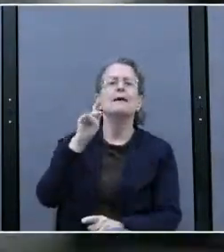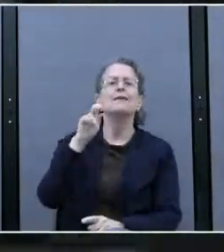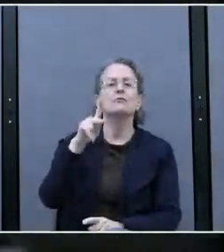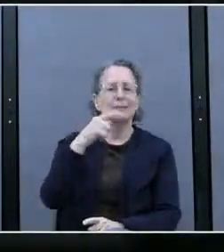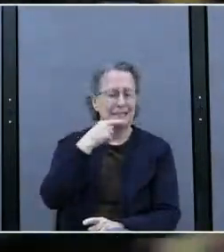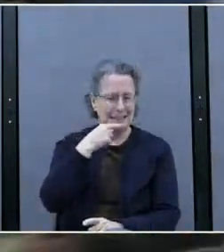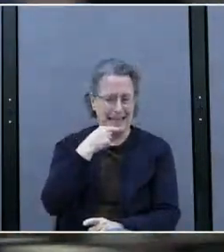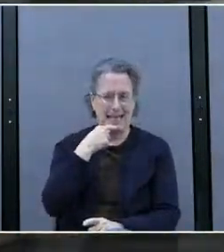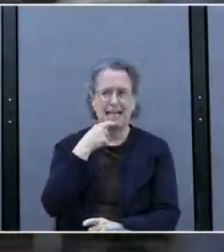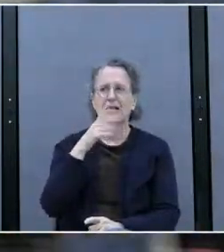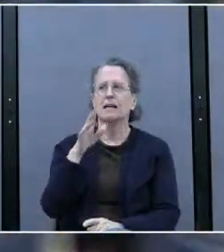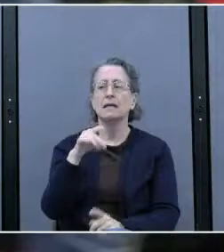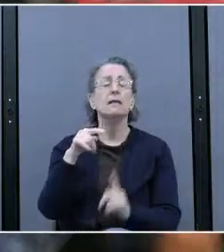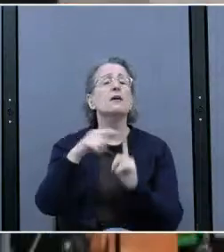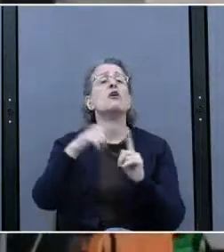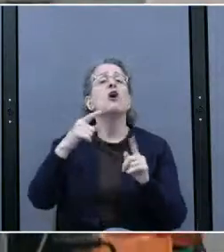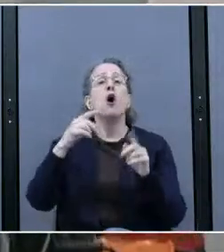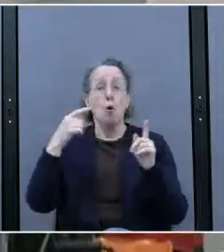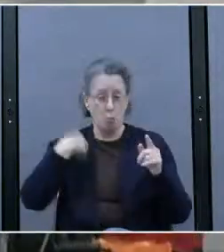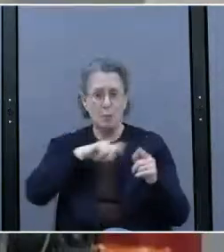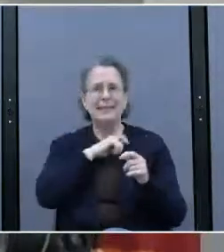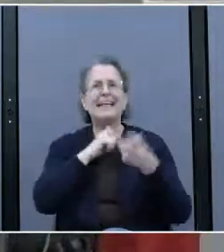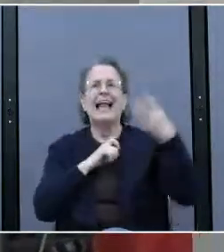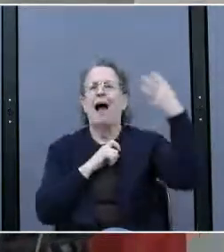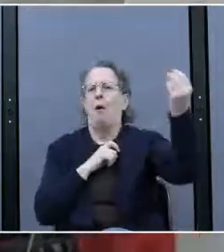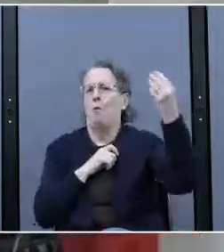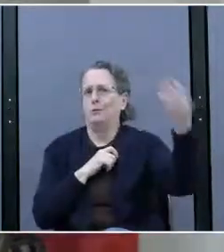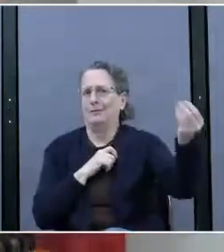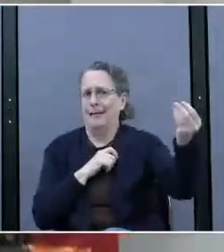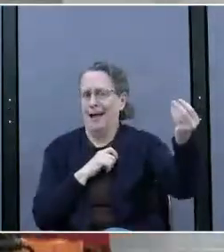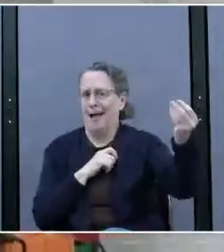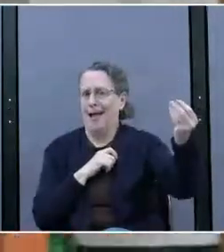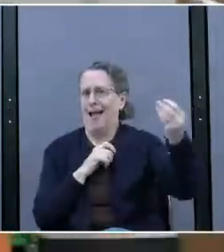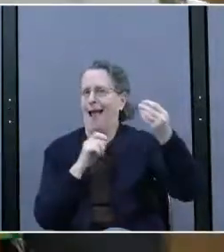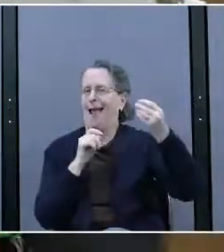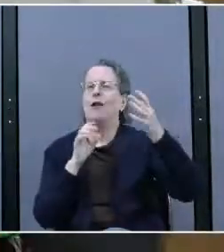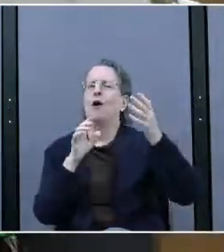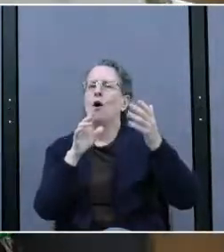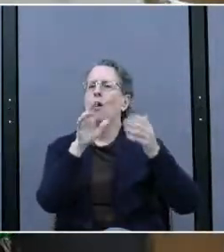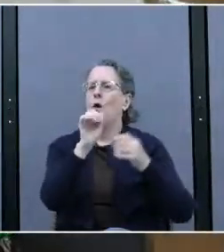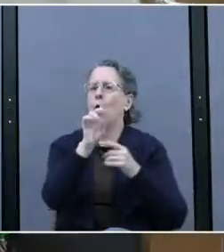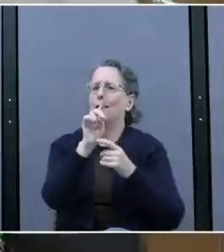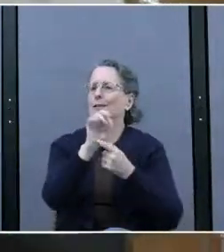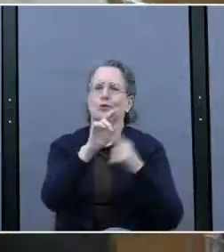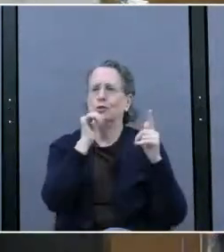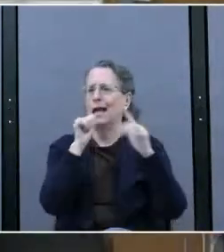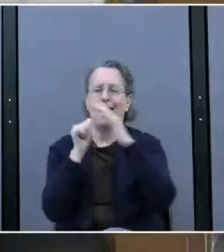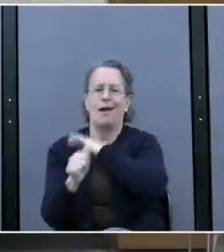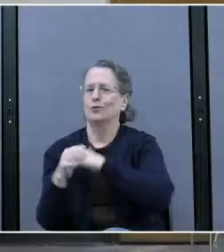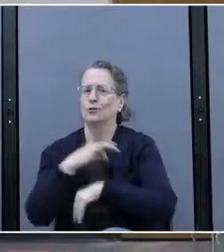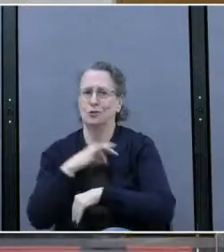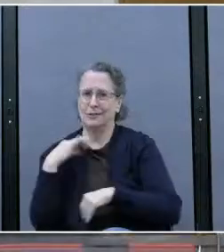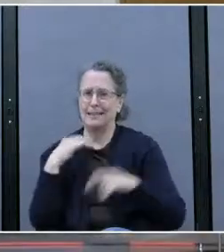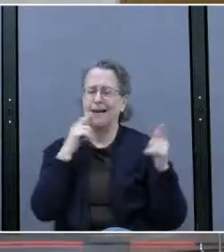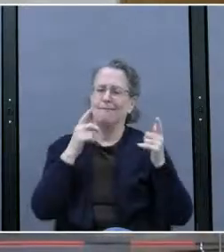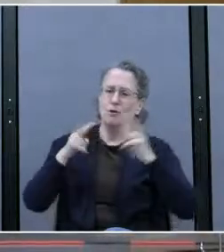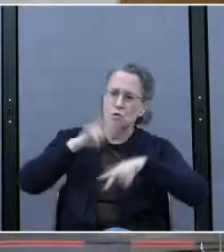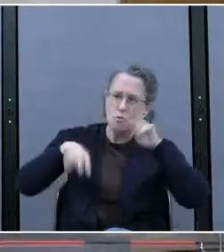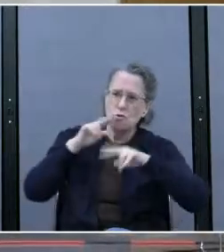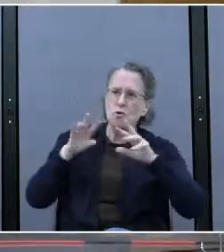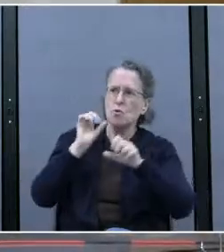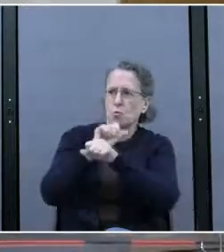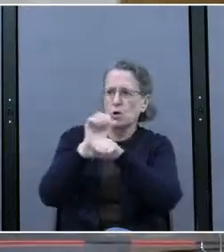purpose of an outside auditor to having our books reviewed and considered by somebody who wasn't involved in the preparation of those